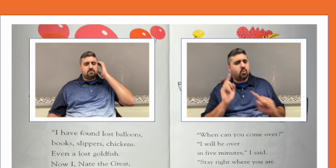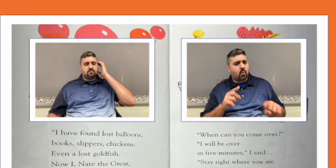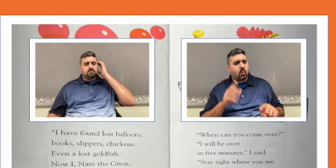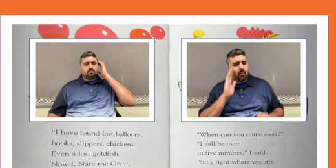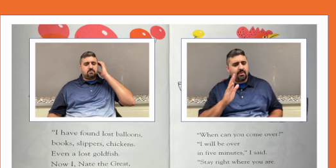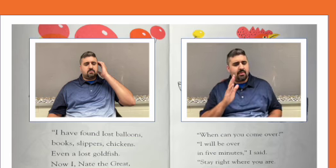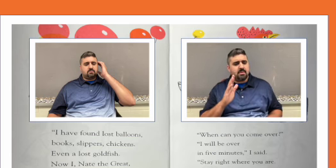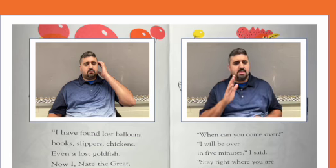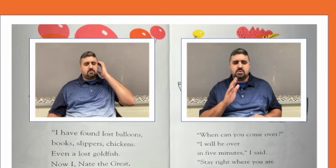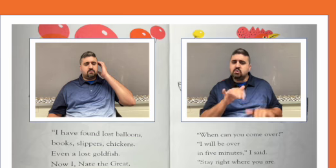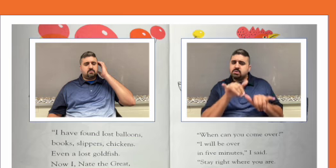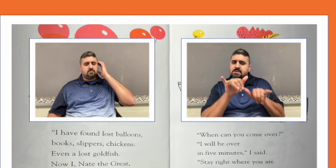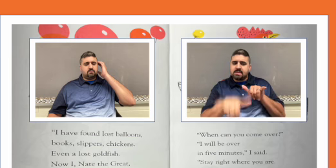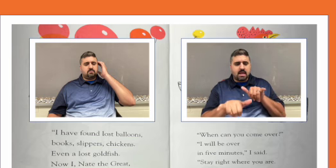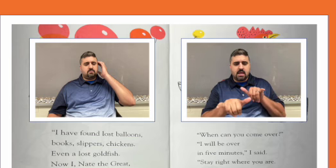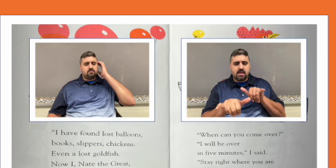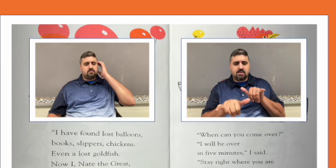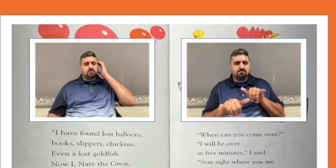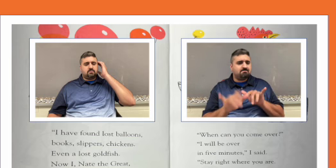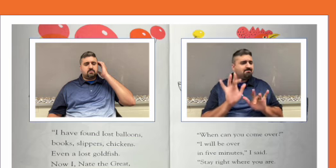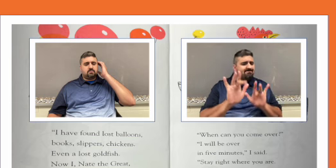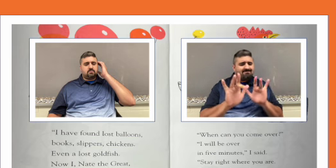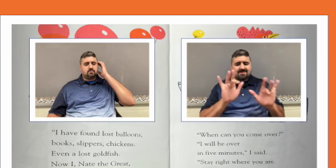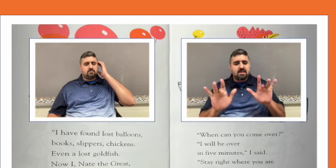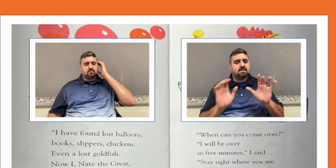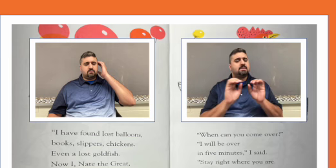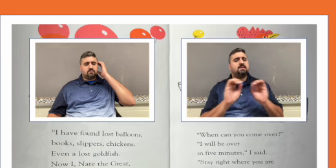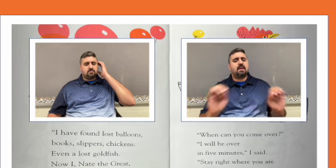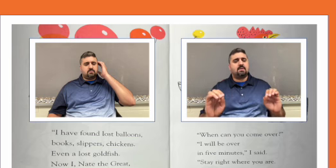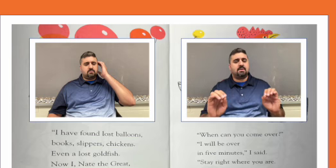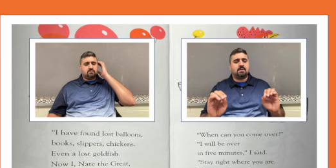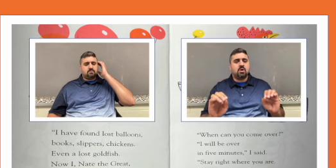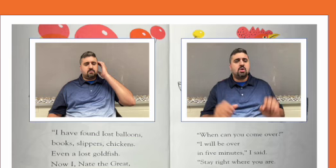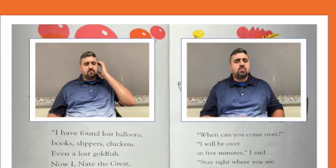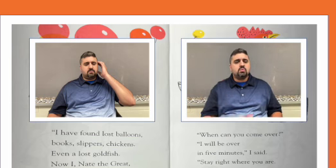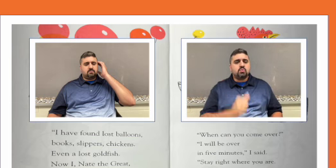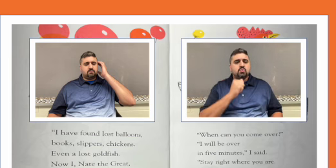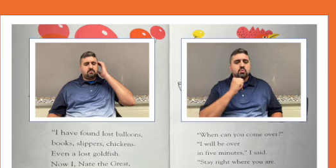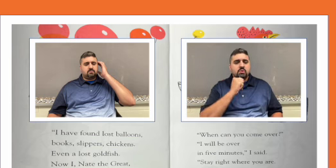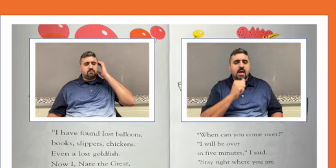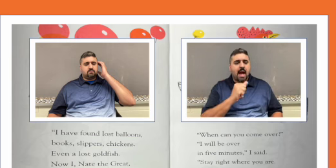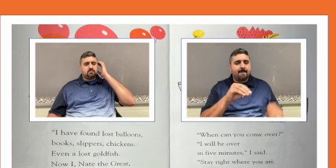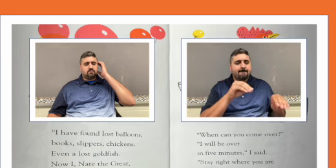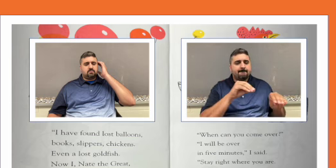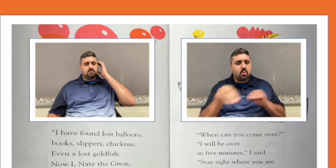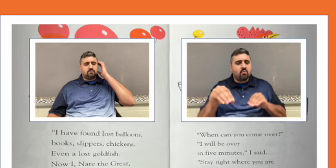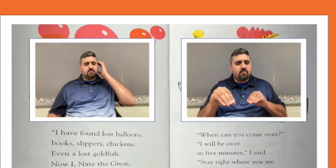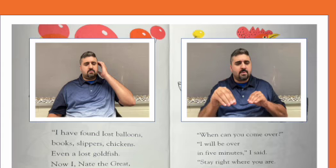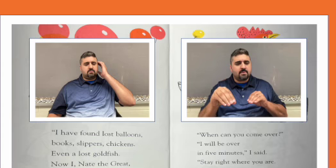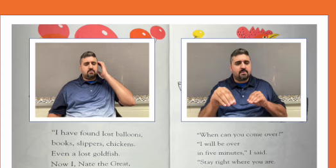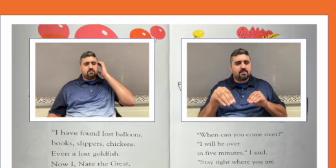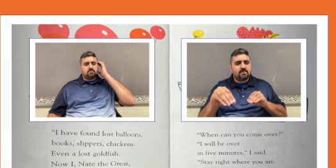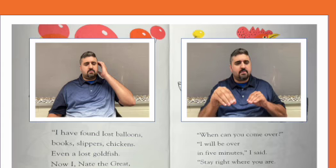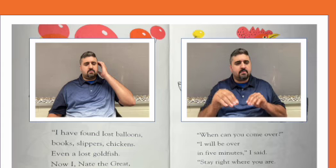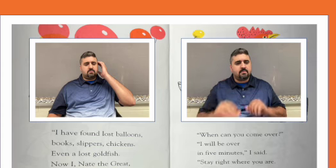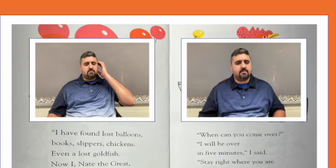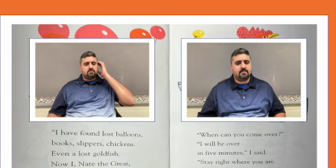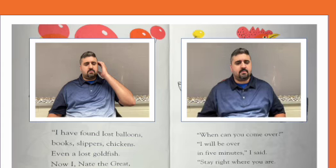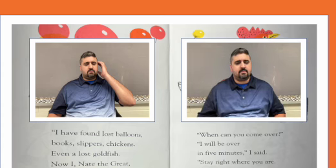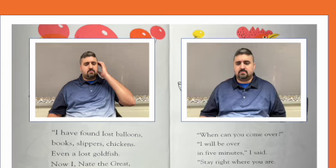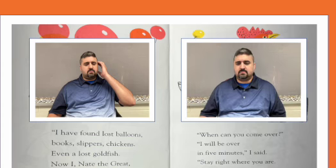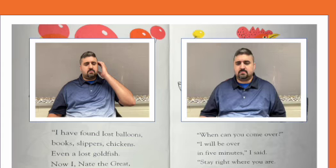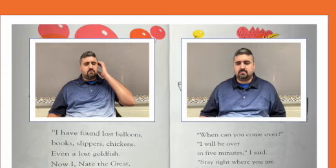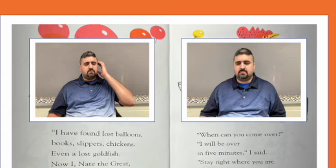I'll be over in 5 minutes, I said. Stay right where you are. Don't touch anything.